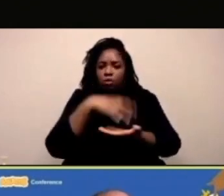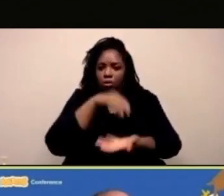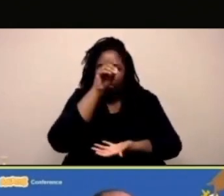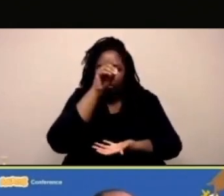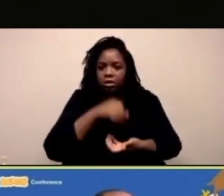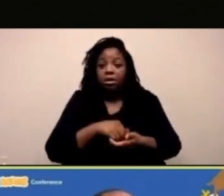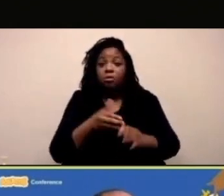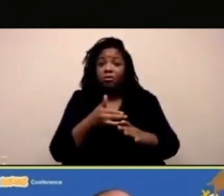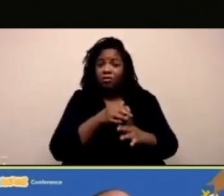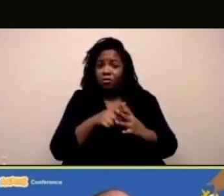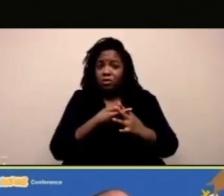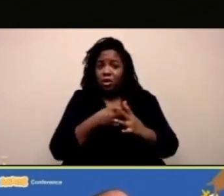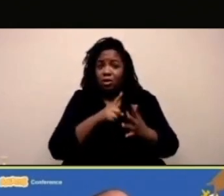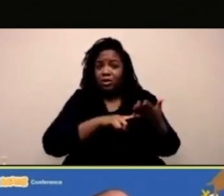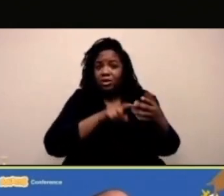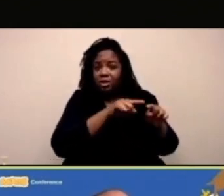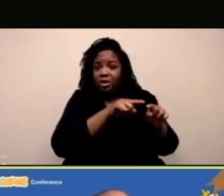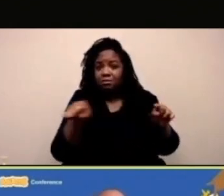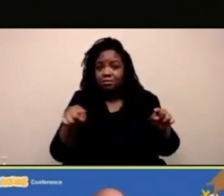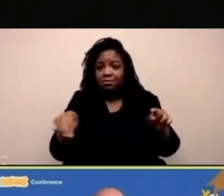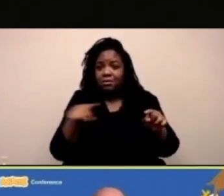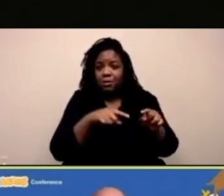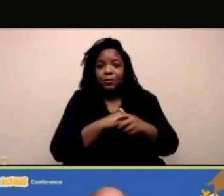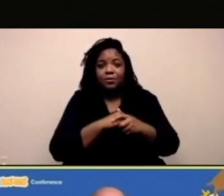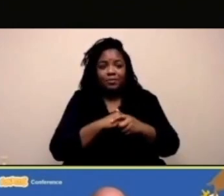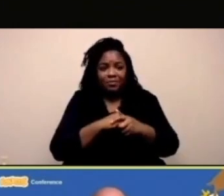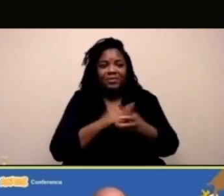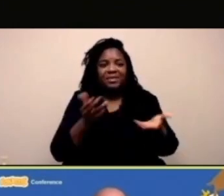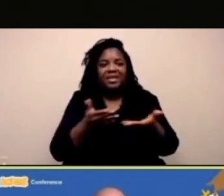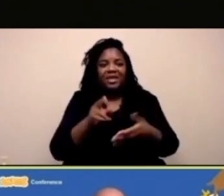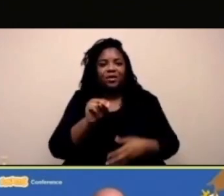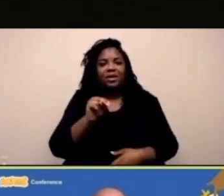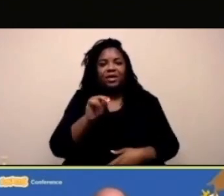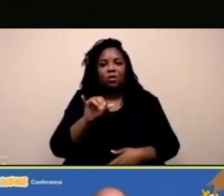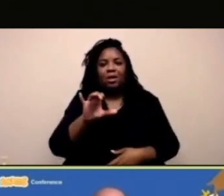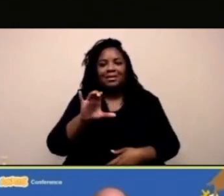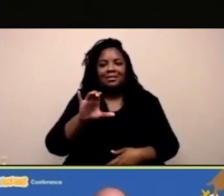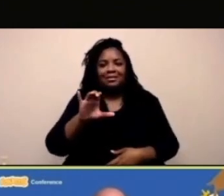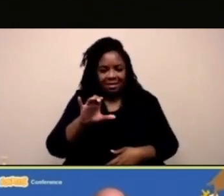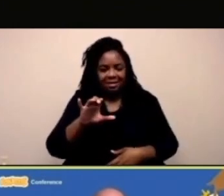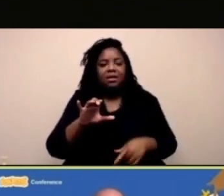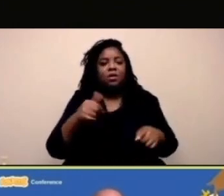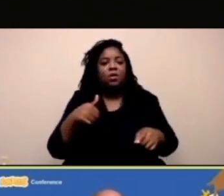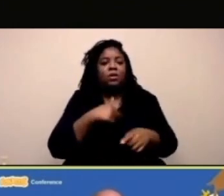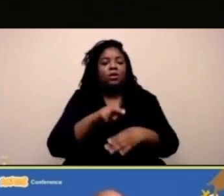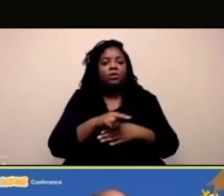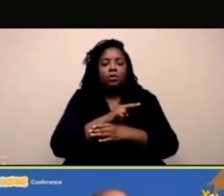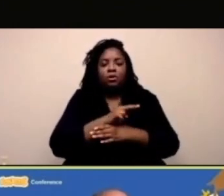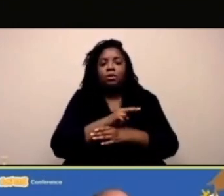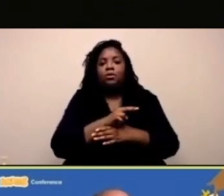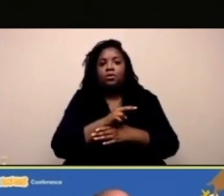little check-in with everybody. Here in New York City, we use one of our